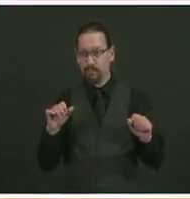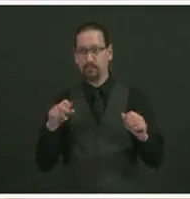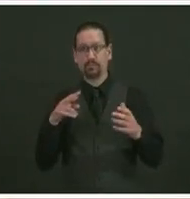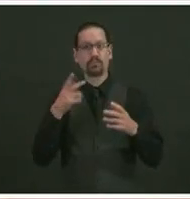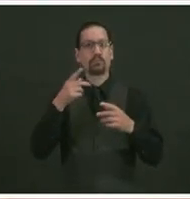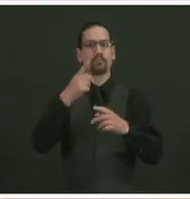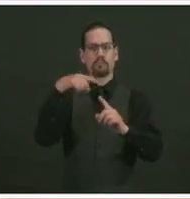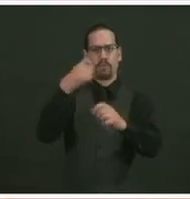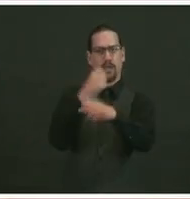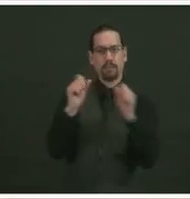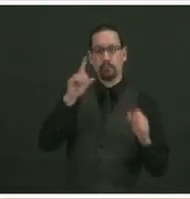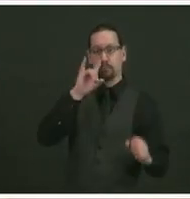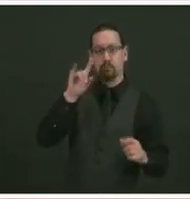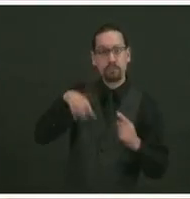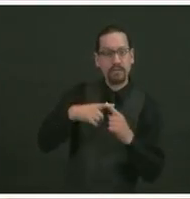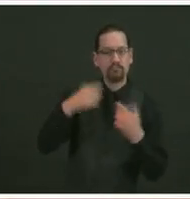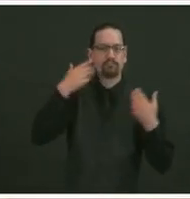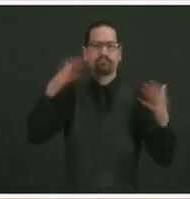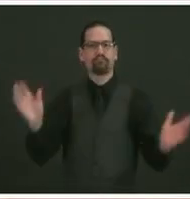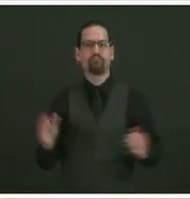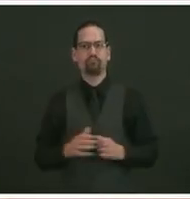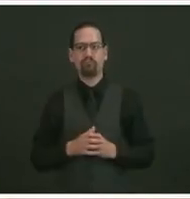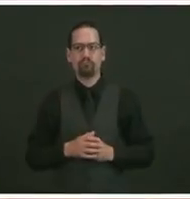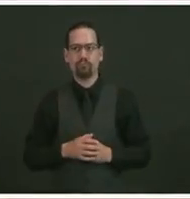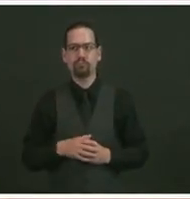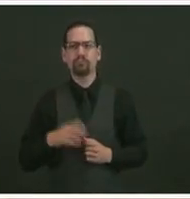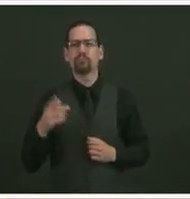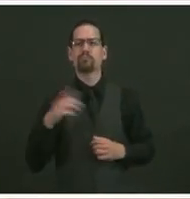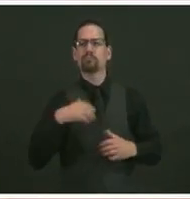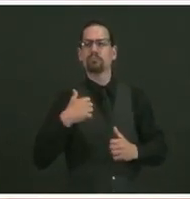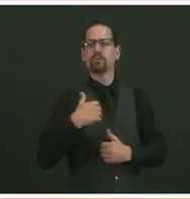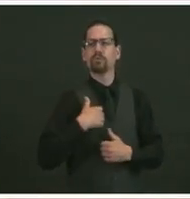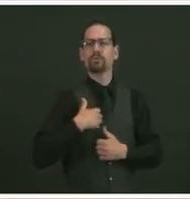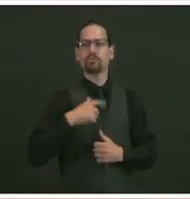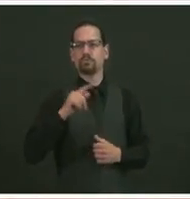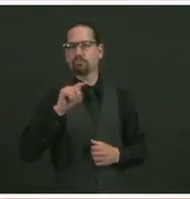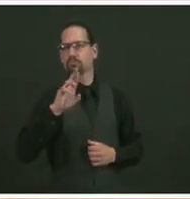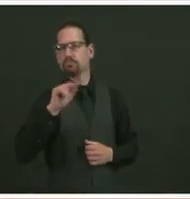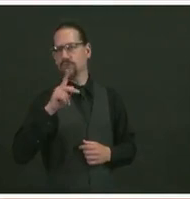at what is expected to be or planned to be a peaceful rally tomorrow?